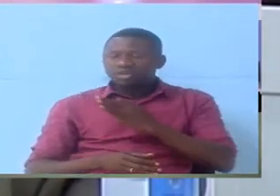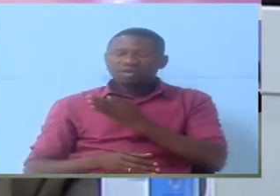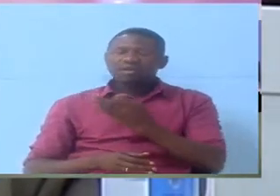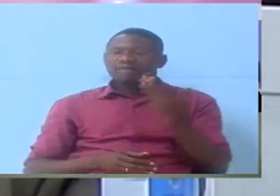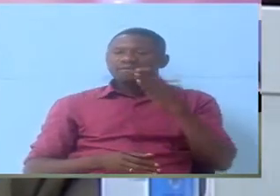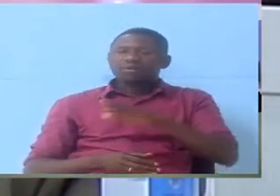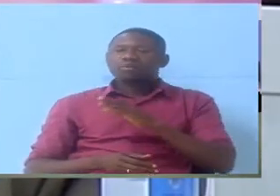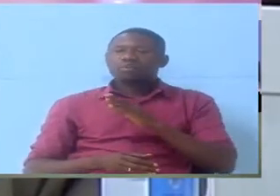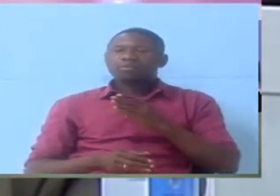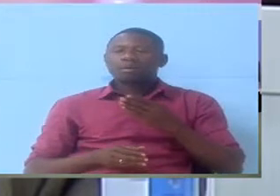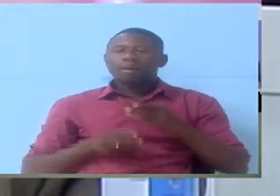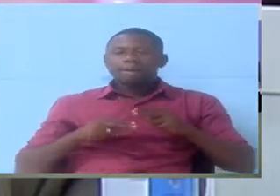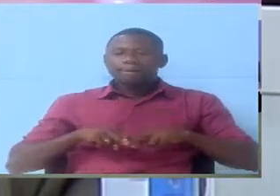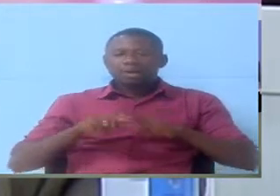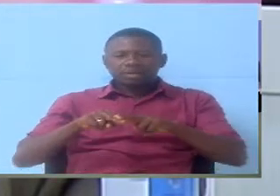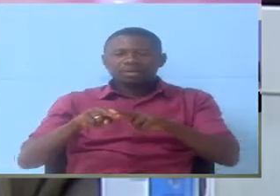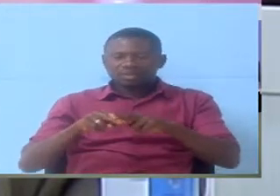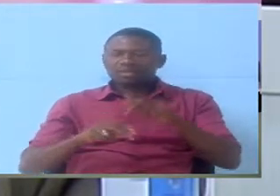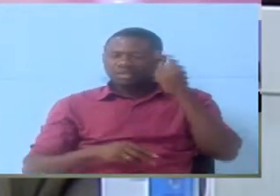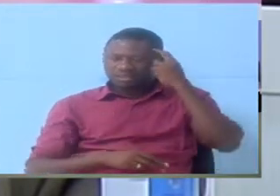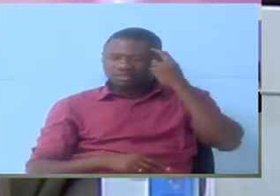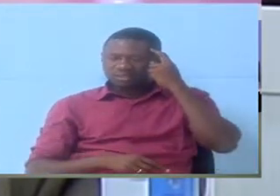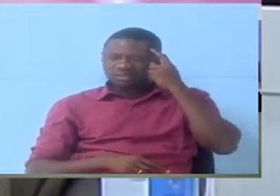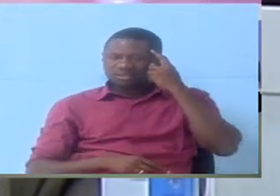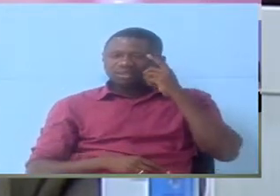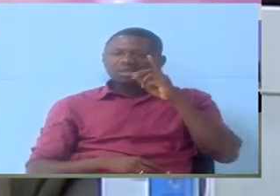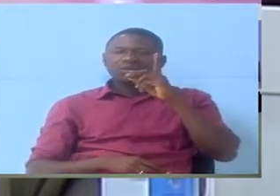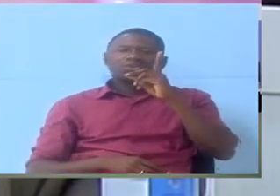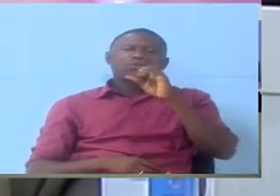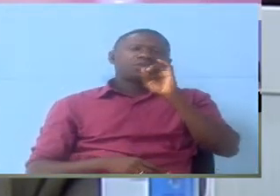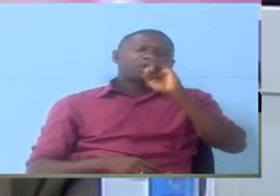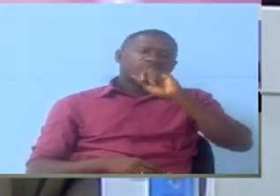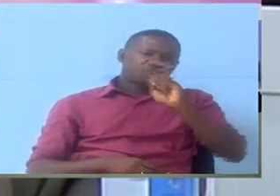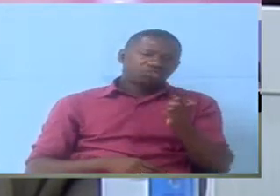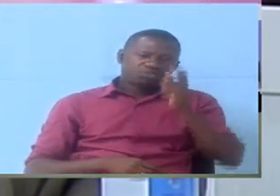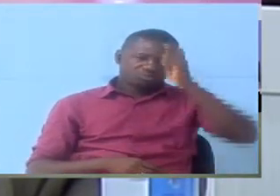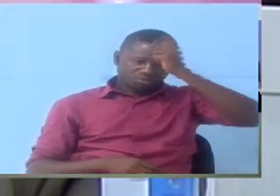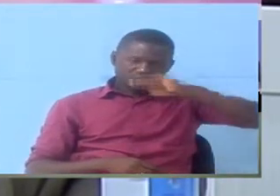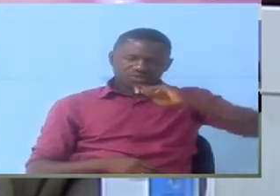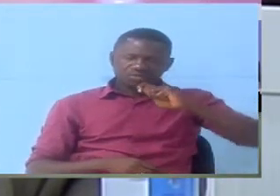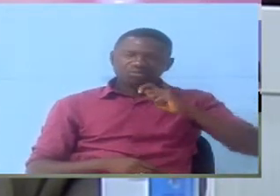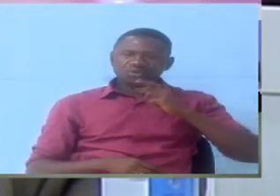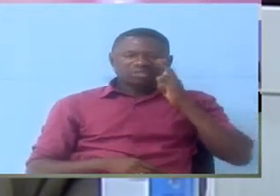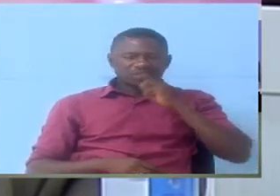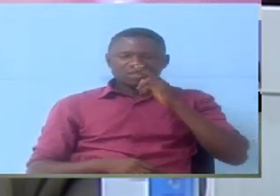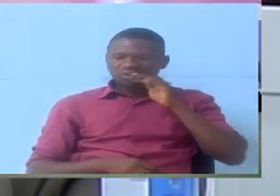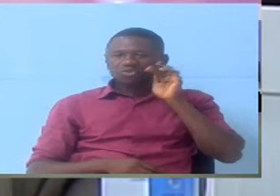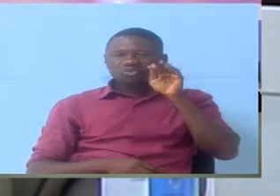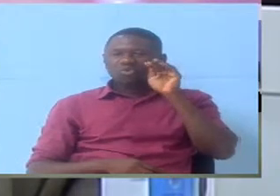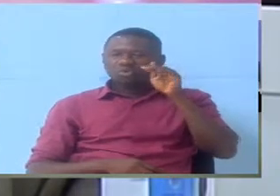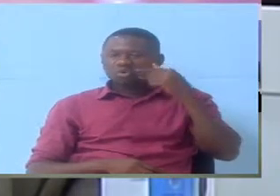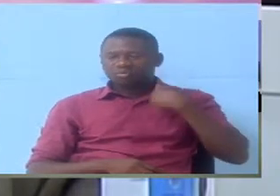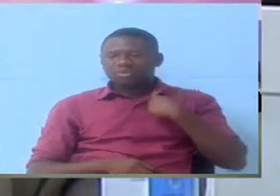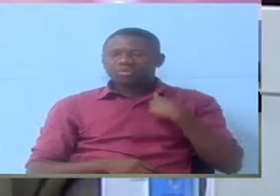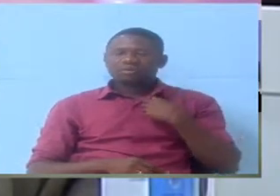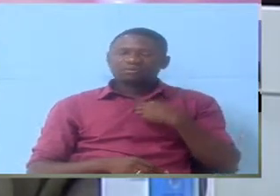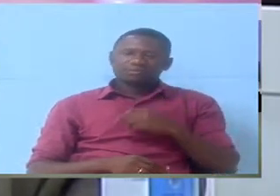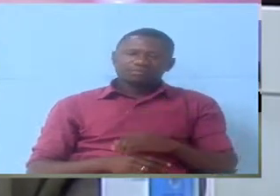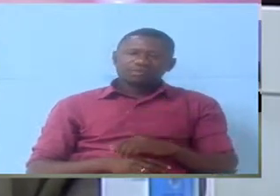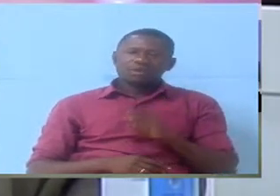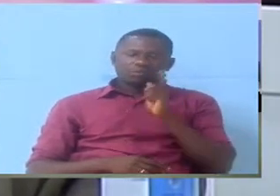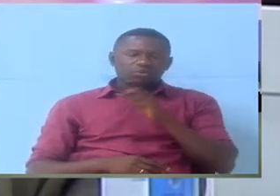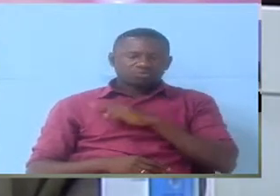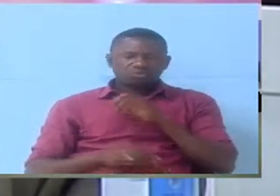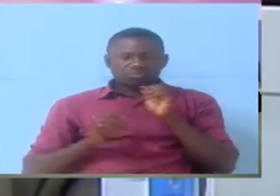IG must have tried to reach me. Nalong deputy IG walem IG nolanko aya katalenum purkam futante ma wala nga nyomoy, but